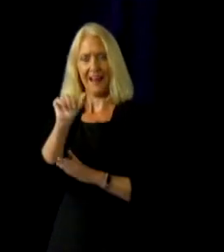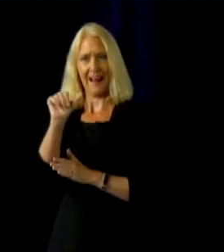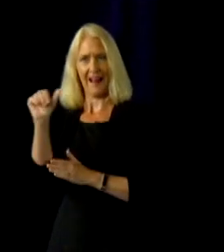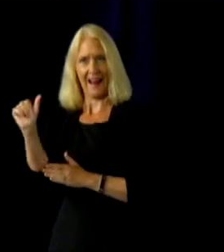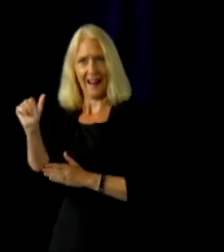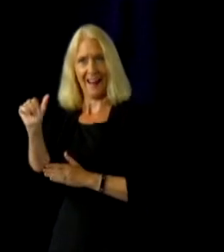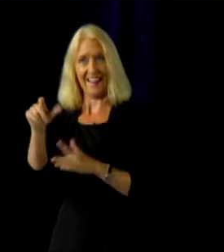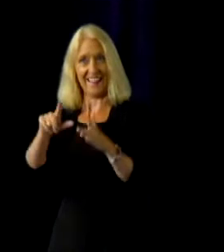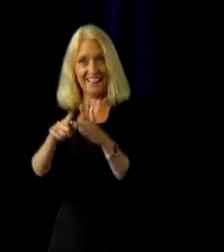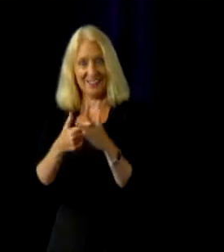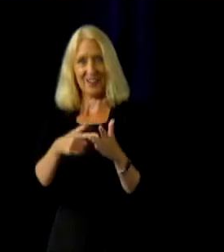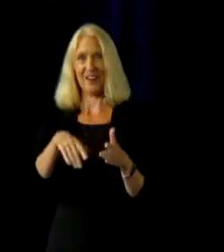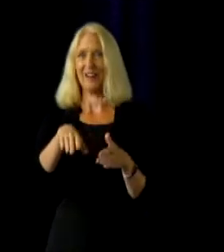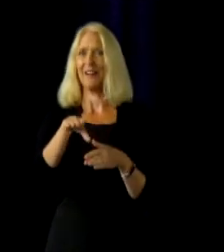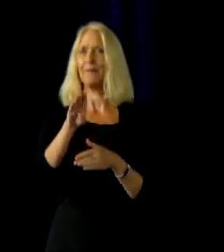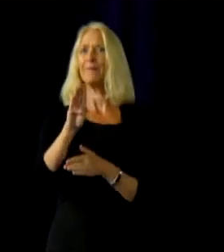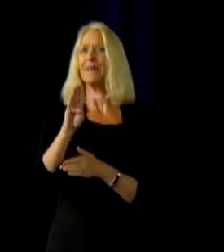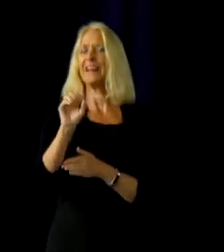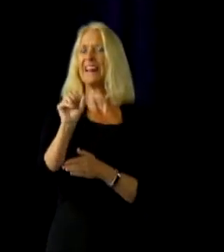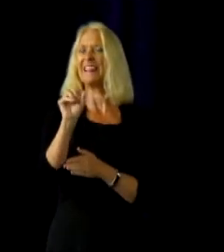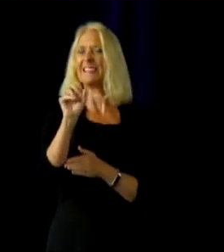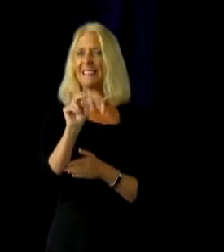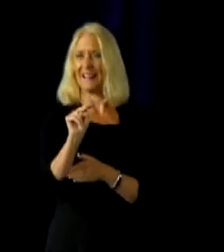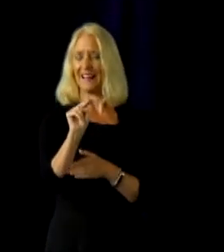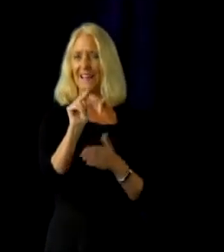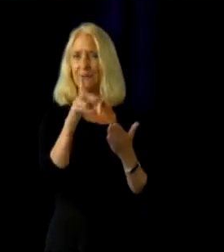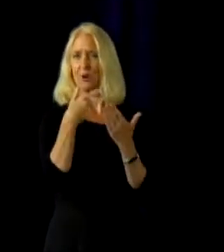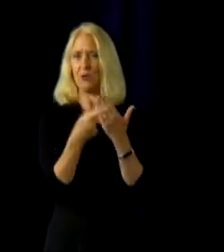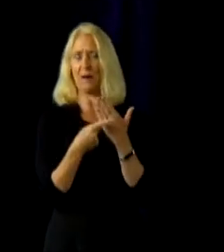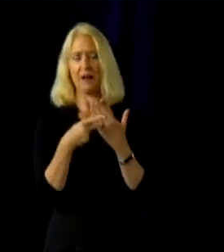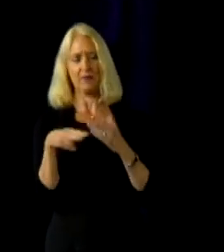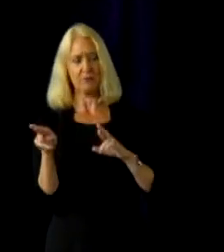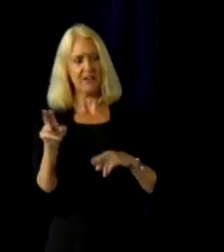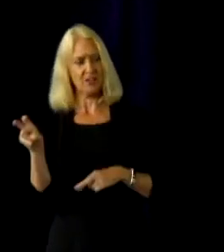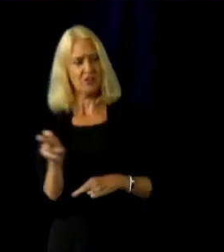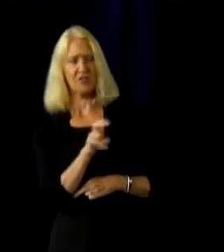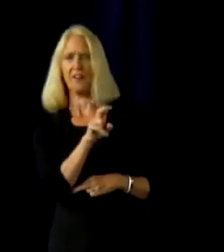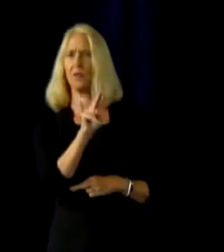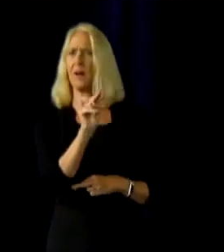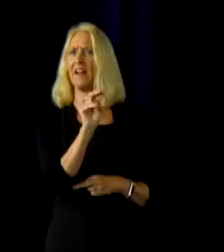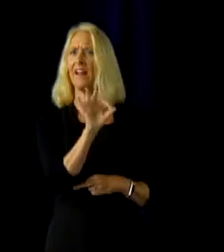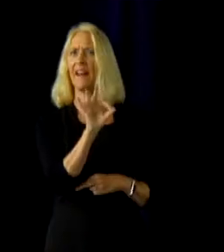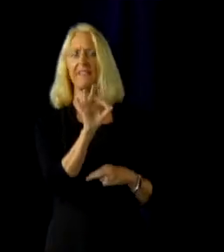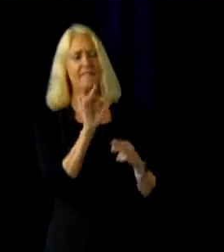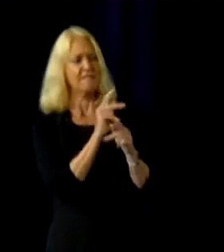program started. And I was about to transfer to UNF and try to figure out,